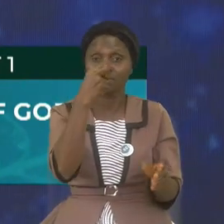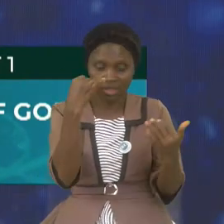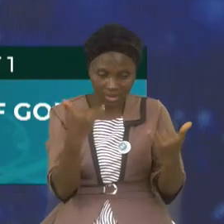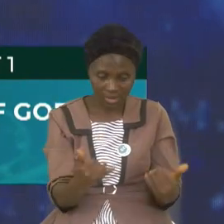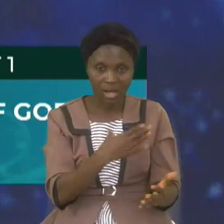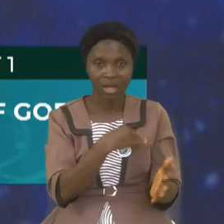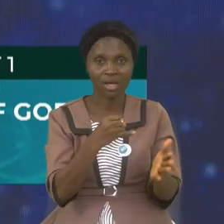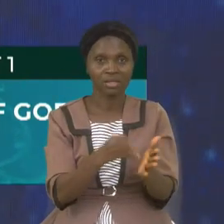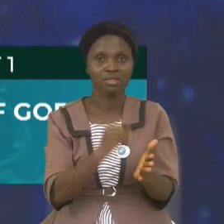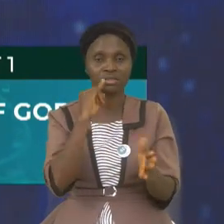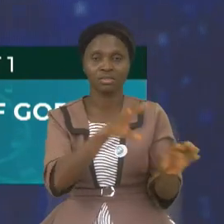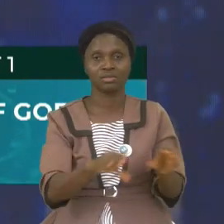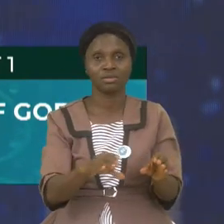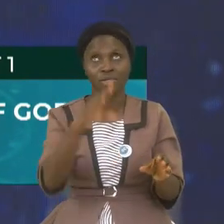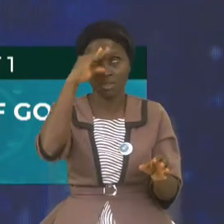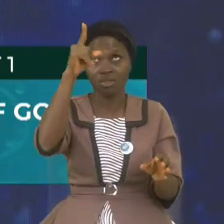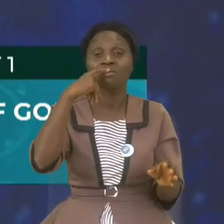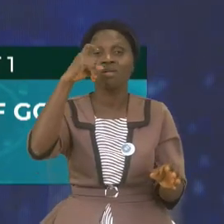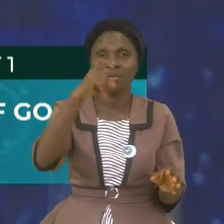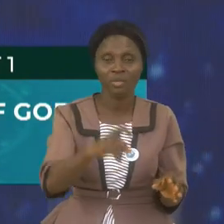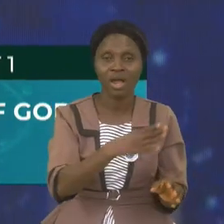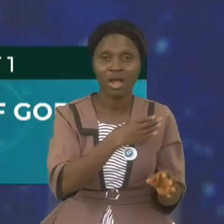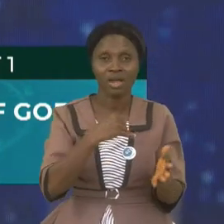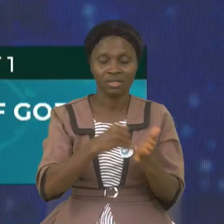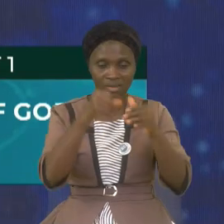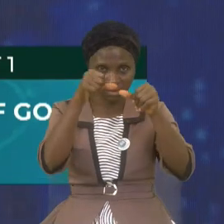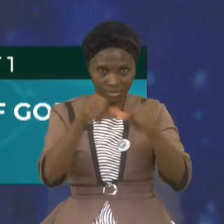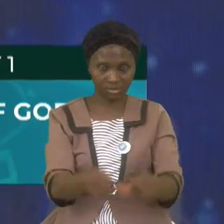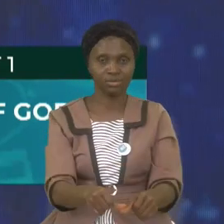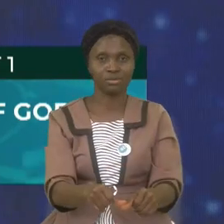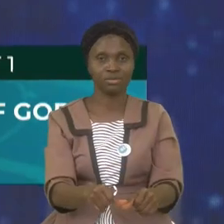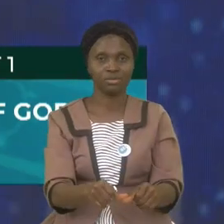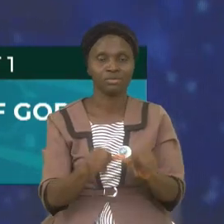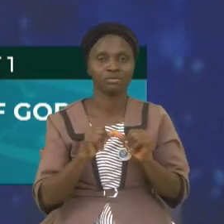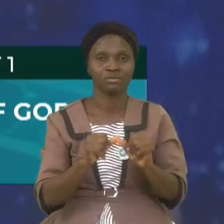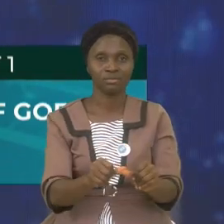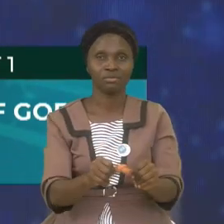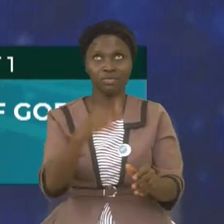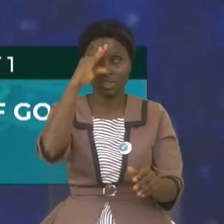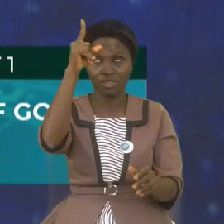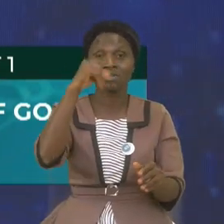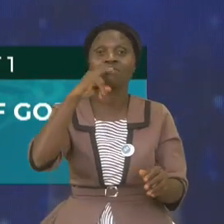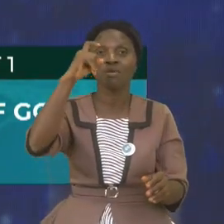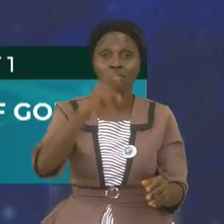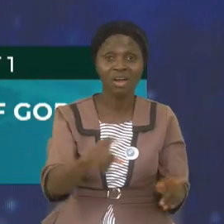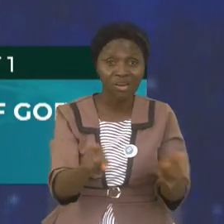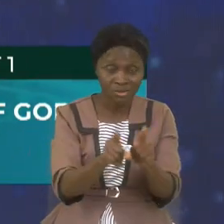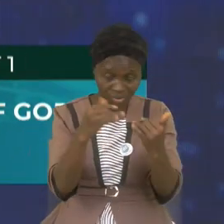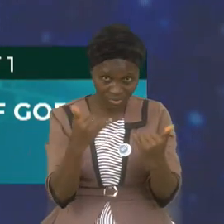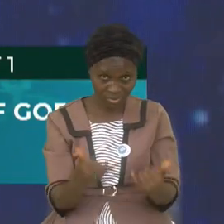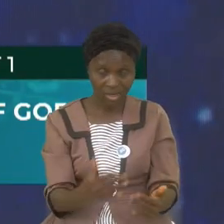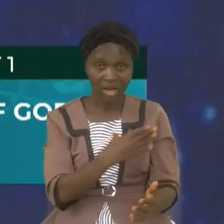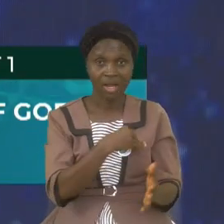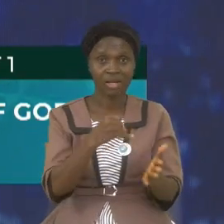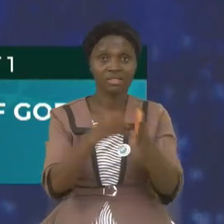He commanded and it stood fast. He commands even now and it